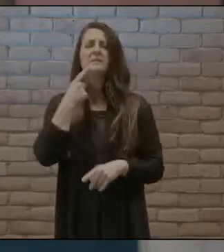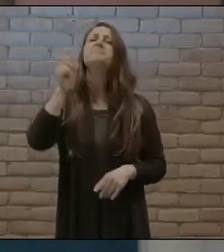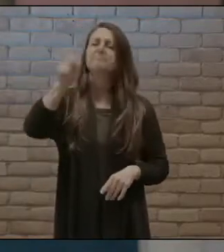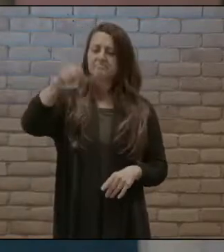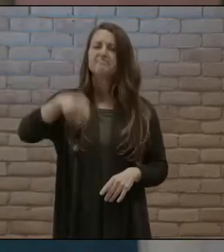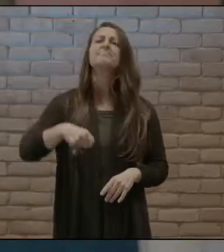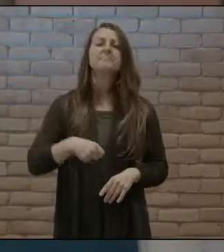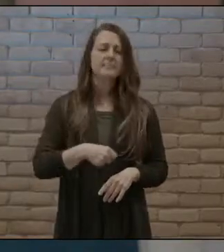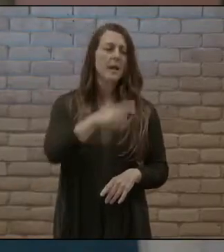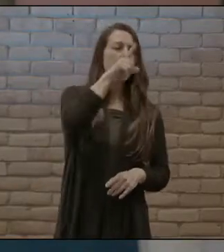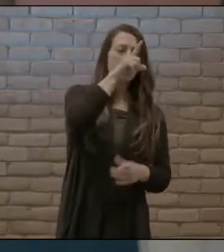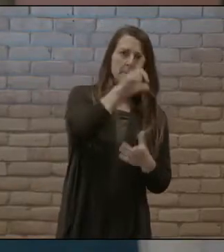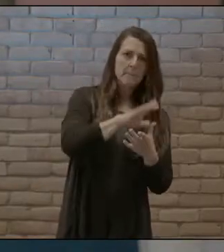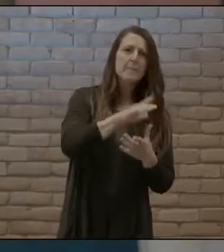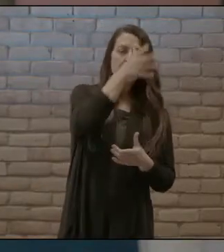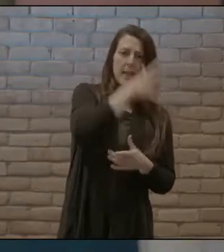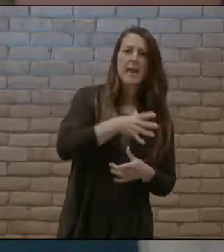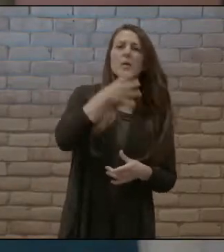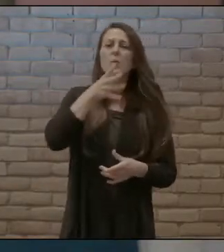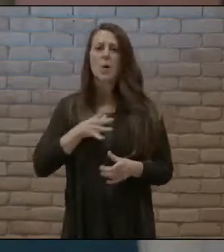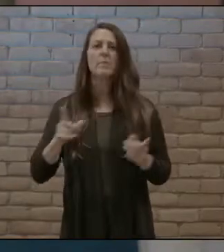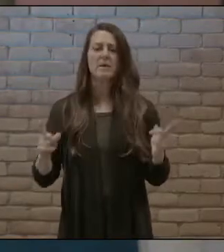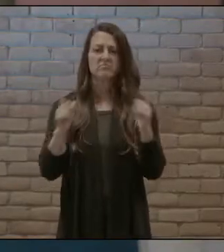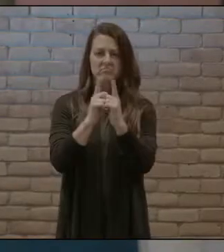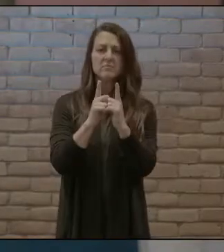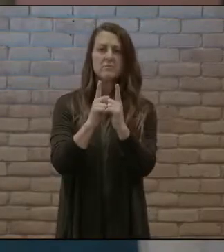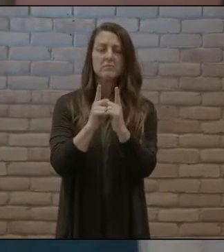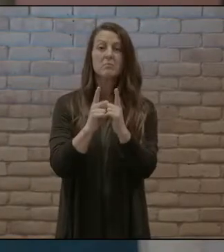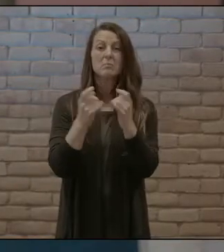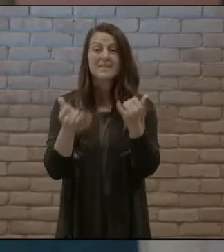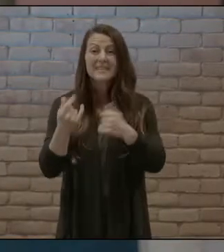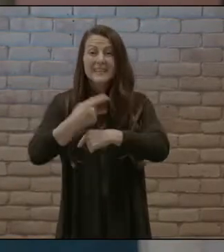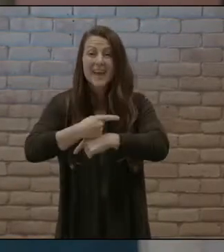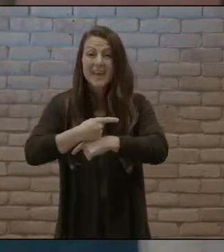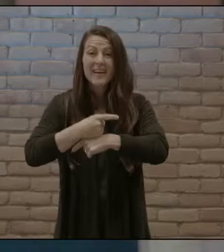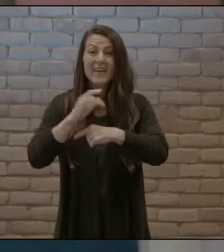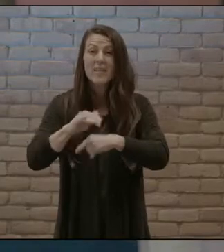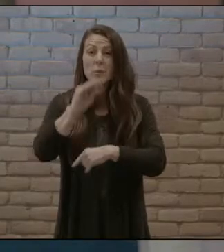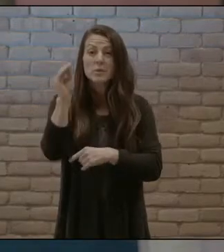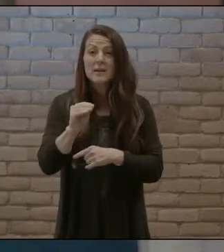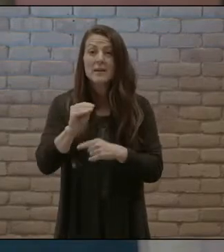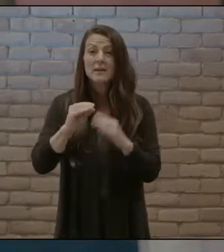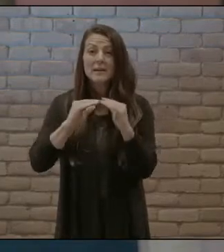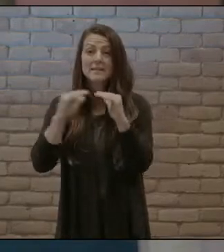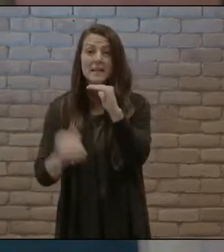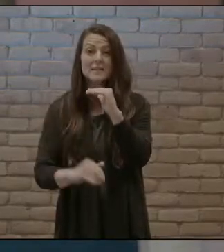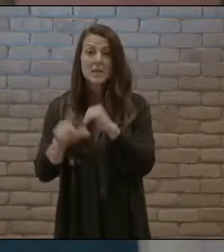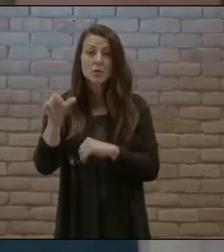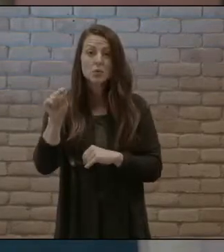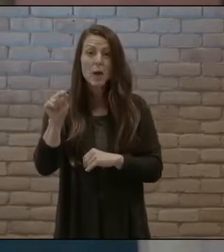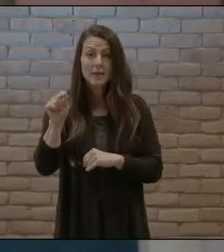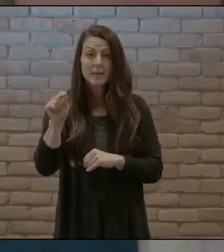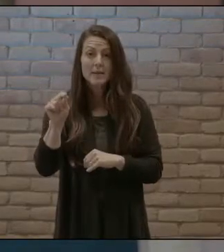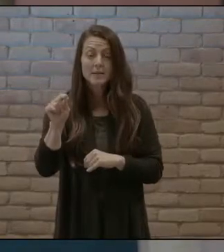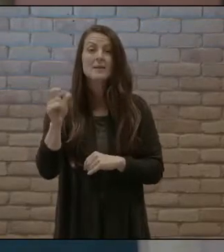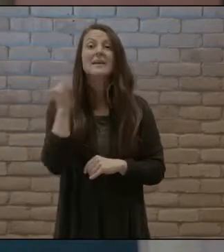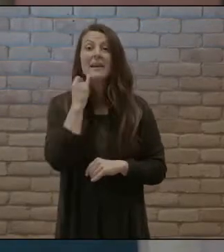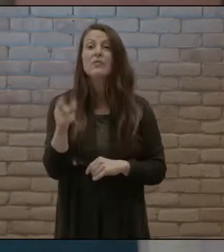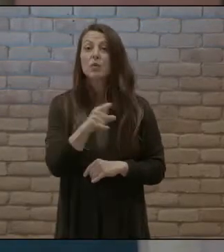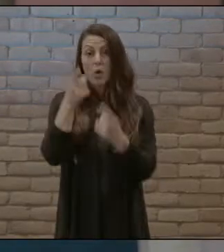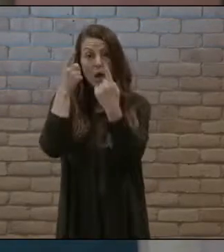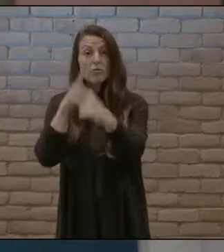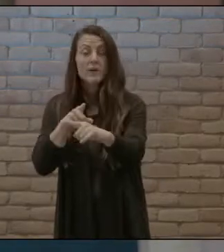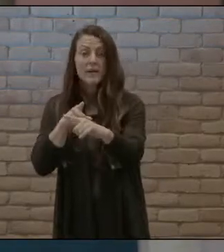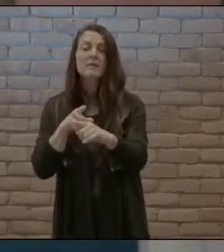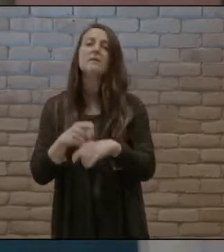between a man and a woman. Today, that percentage is less than 20. And if you're in that 20%, then you